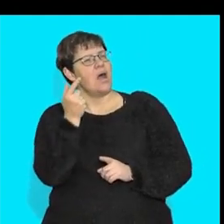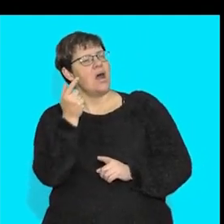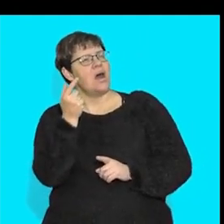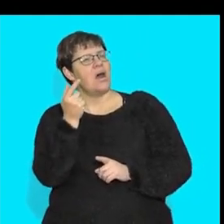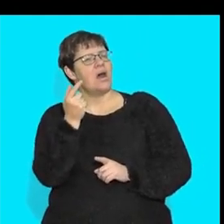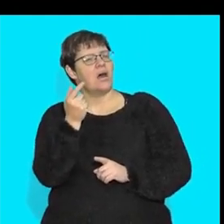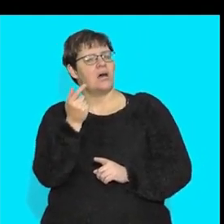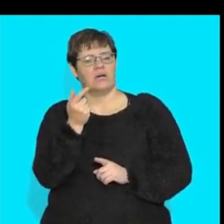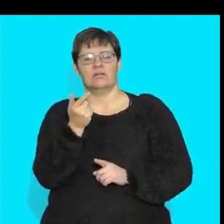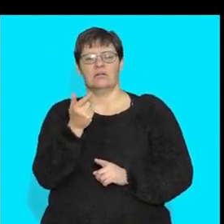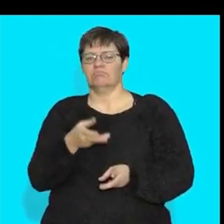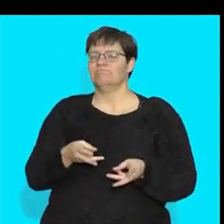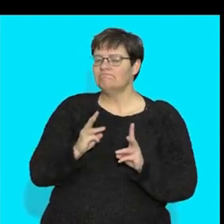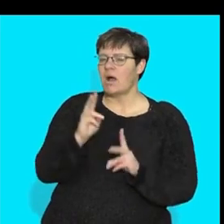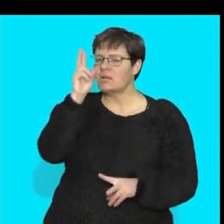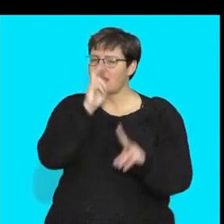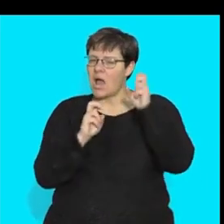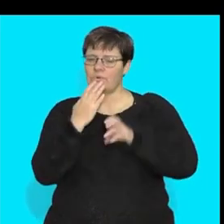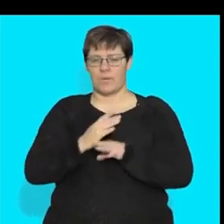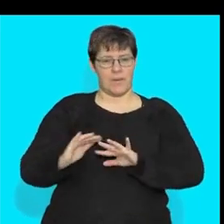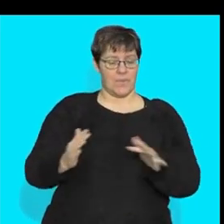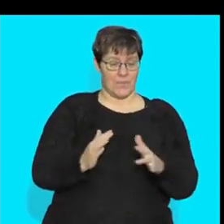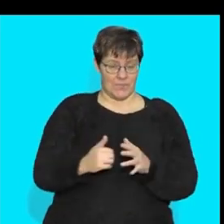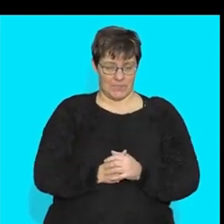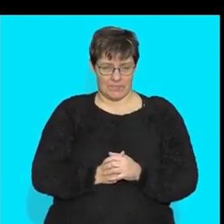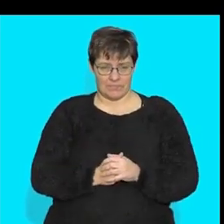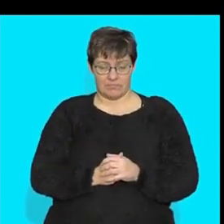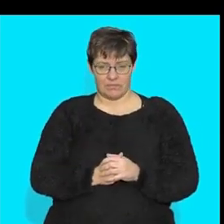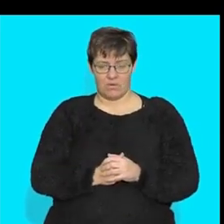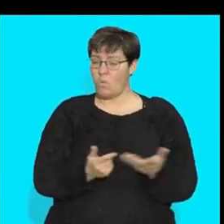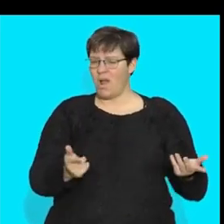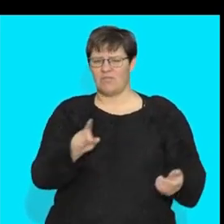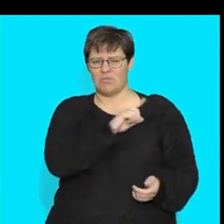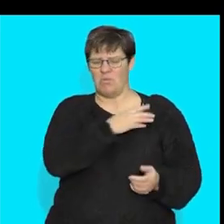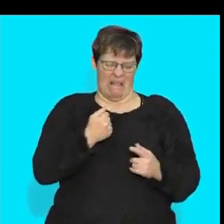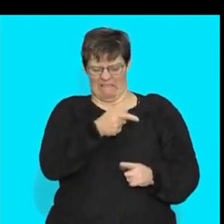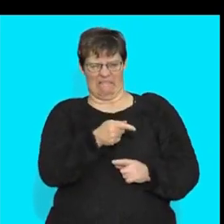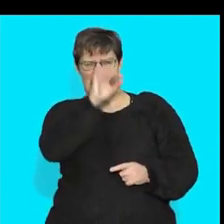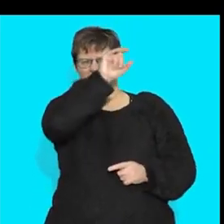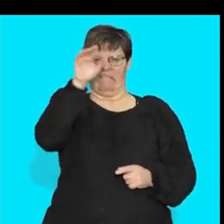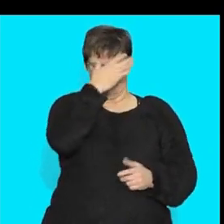the pathway of sound works through the ear. All right, if you don't like mnemonics.